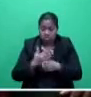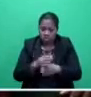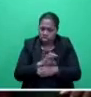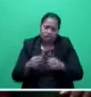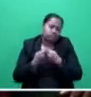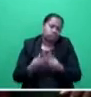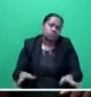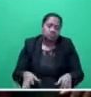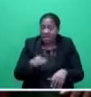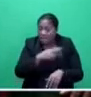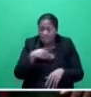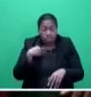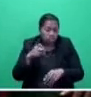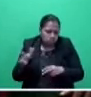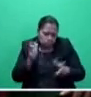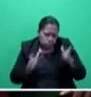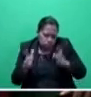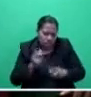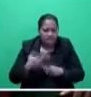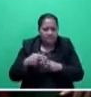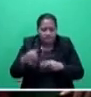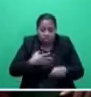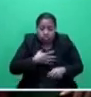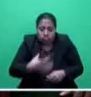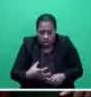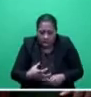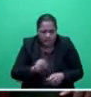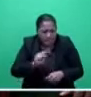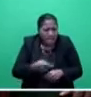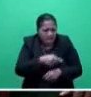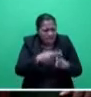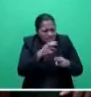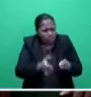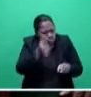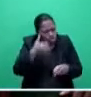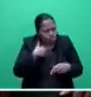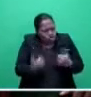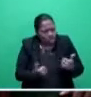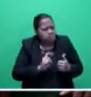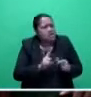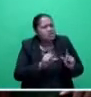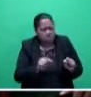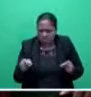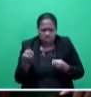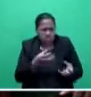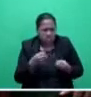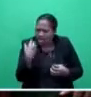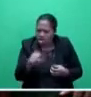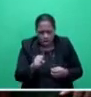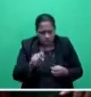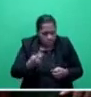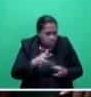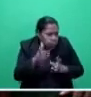farmers more instead of trying to tell them how to do what they know very well how to do. Mr. Speaker, we've also received complaints